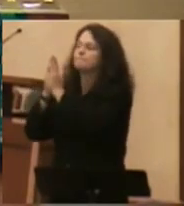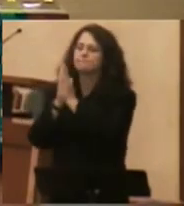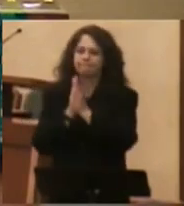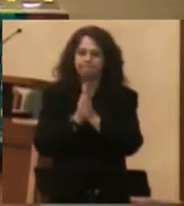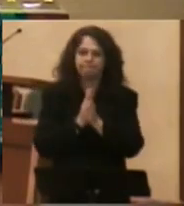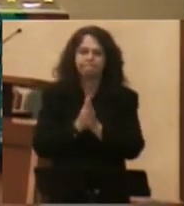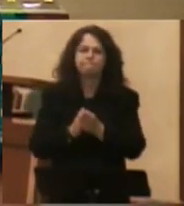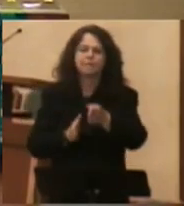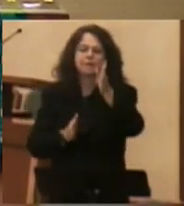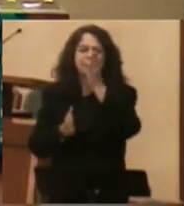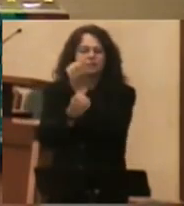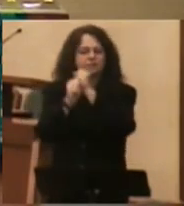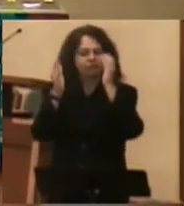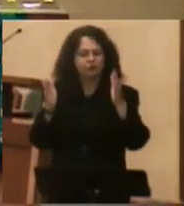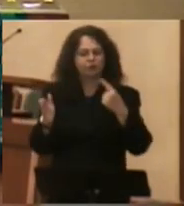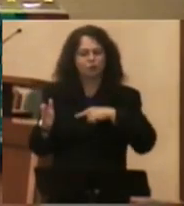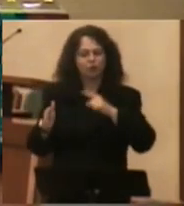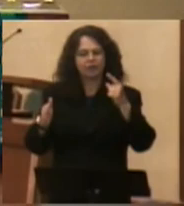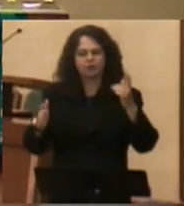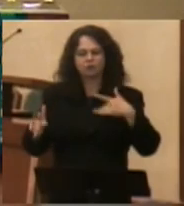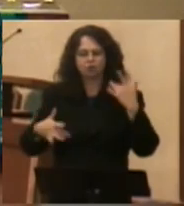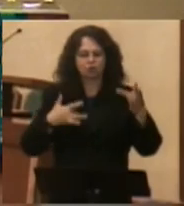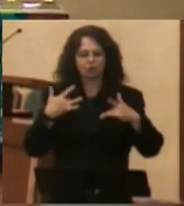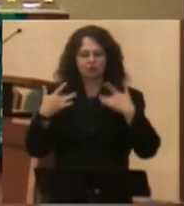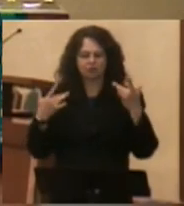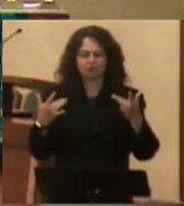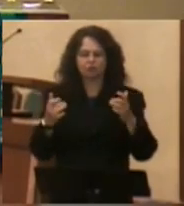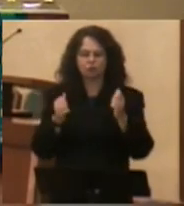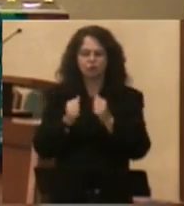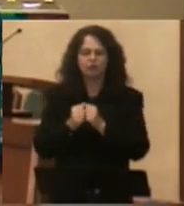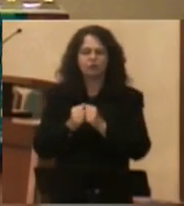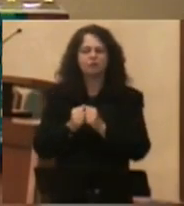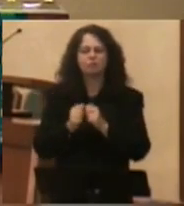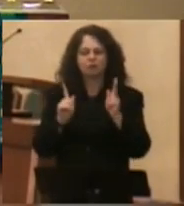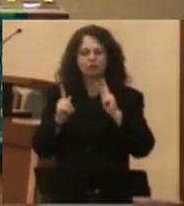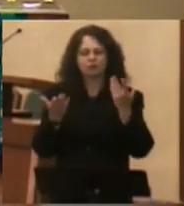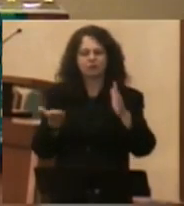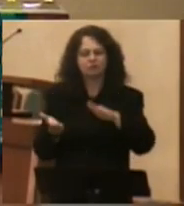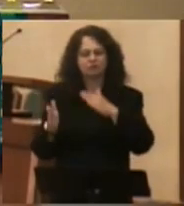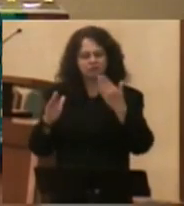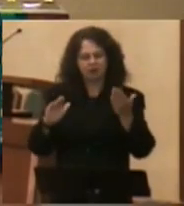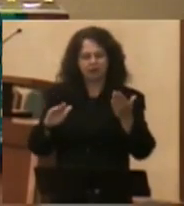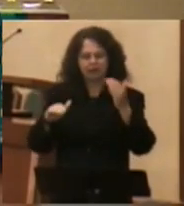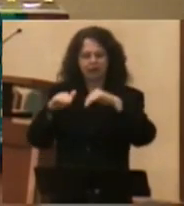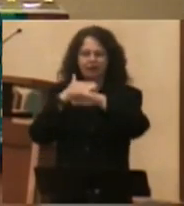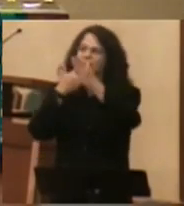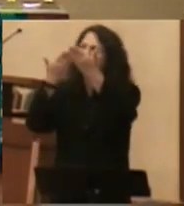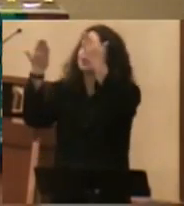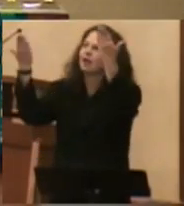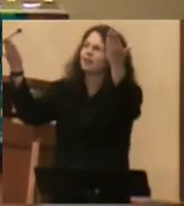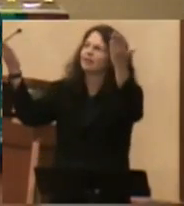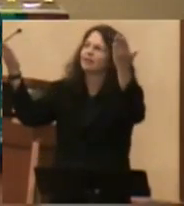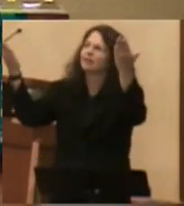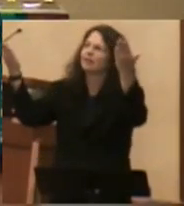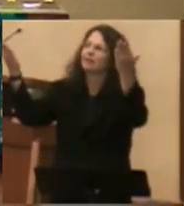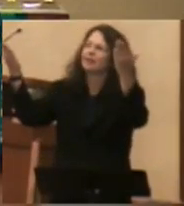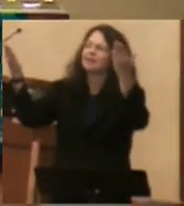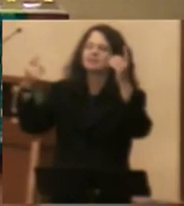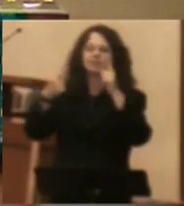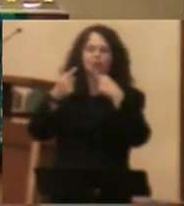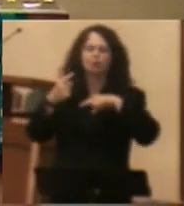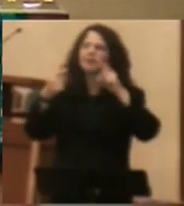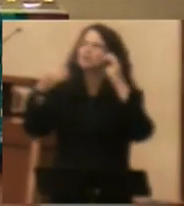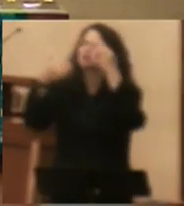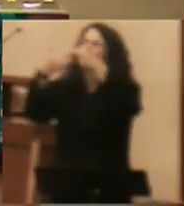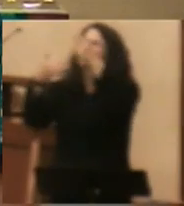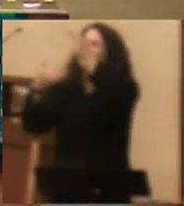O God, our Savior, we rejoice in the example of the saints who have gone before us until we join them around your throne.